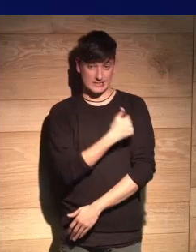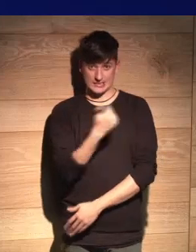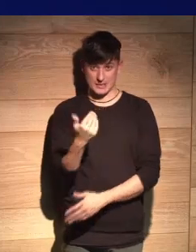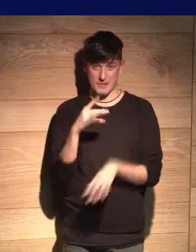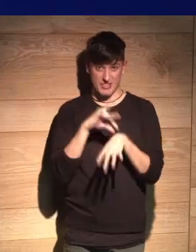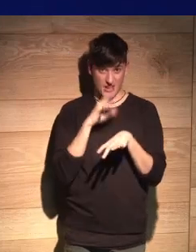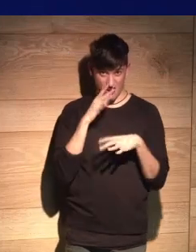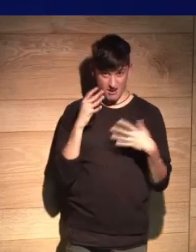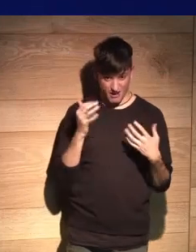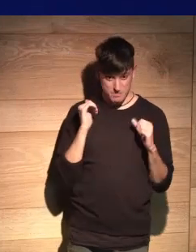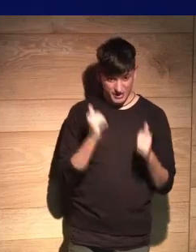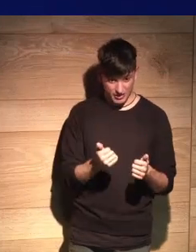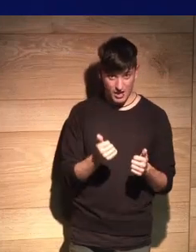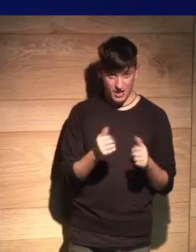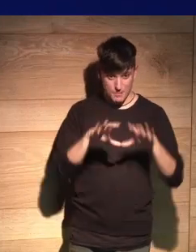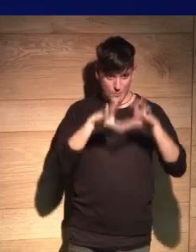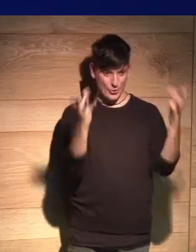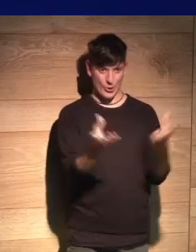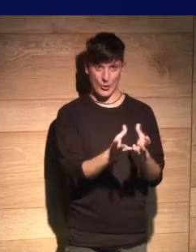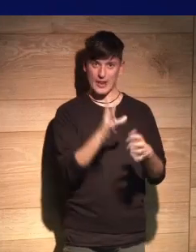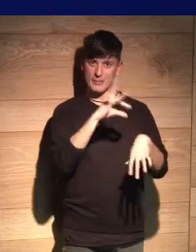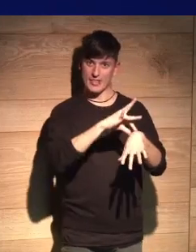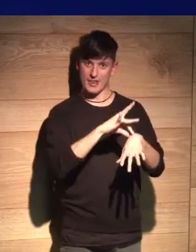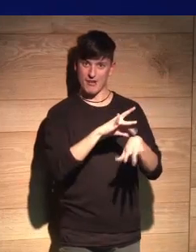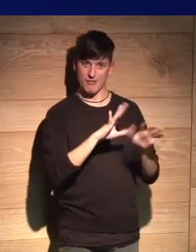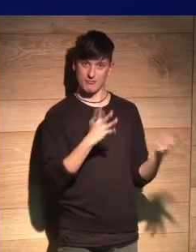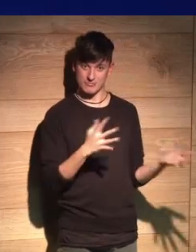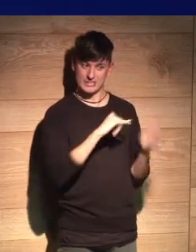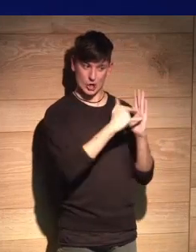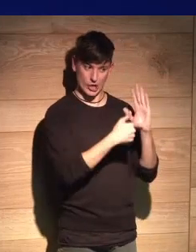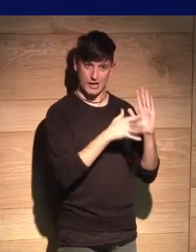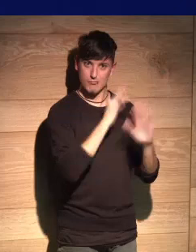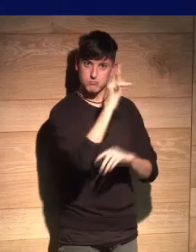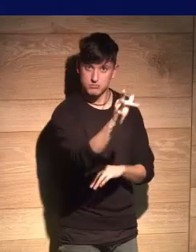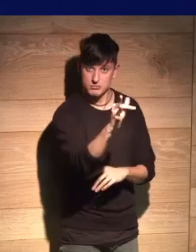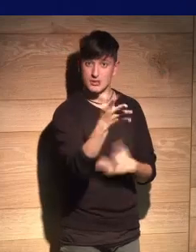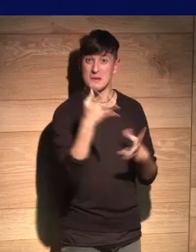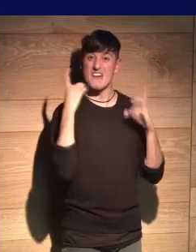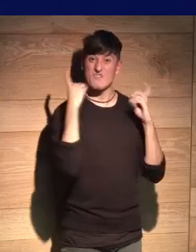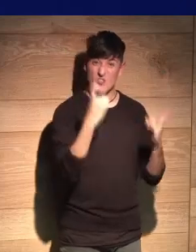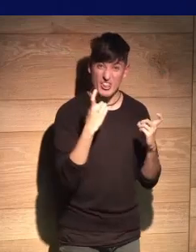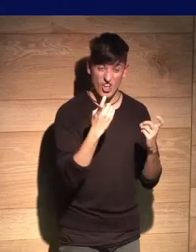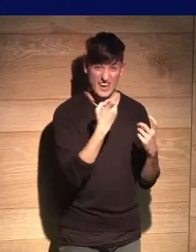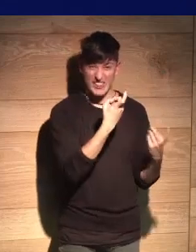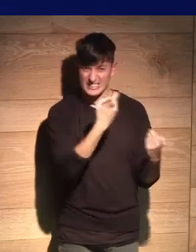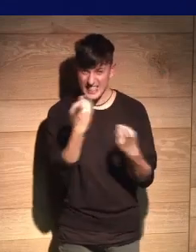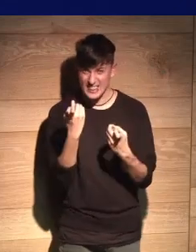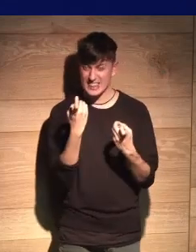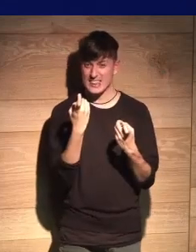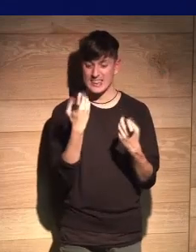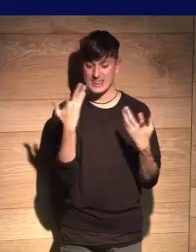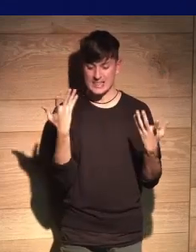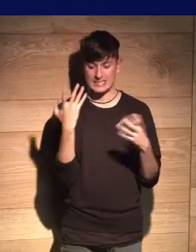medicine students that start now in the world of medicine, they have all that already. But the effort and the need